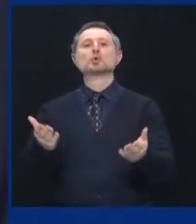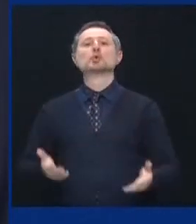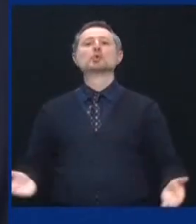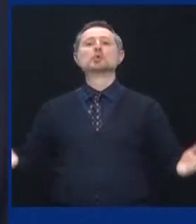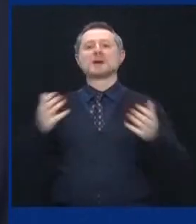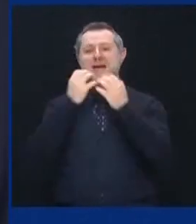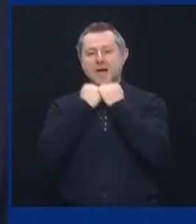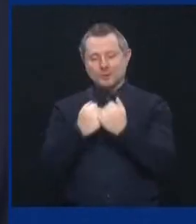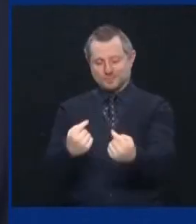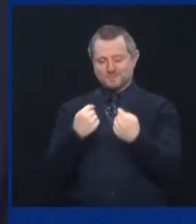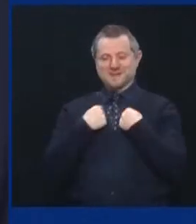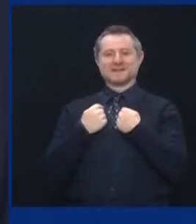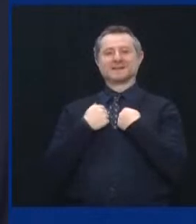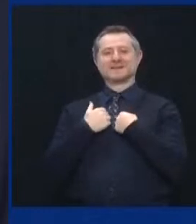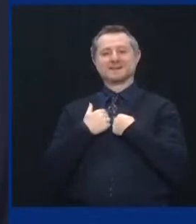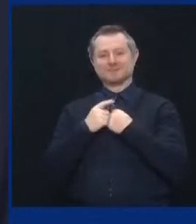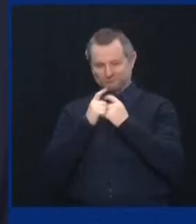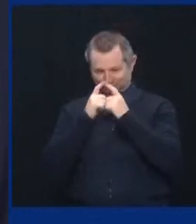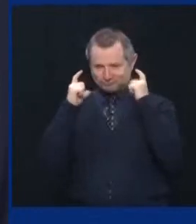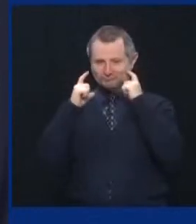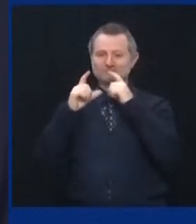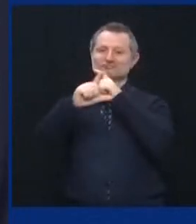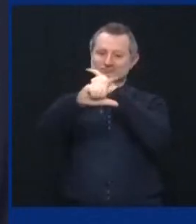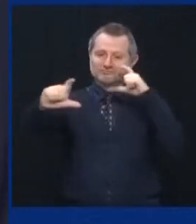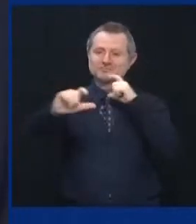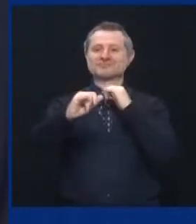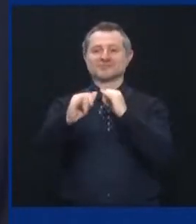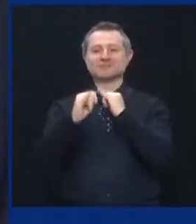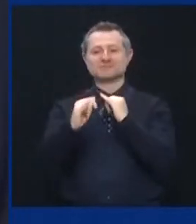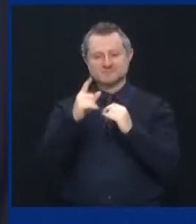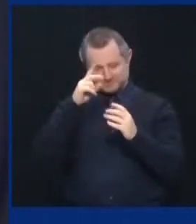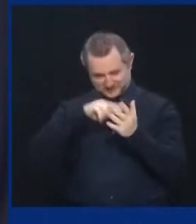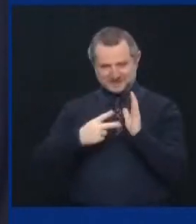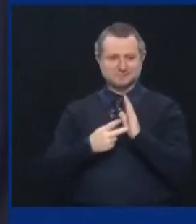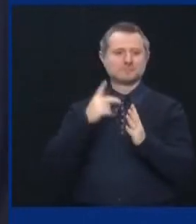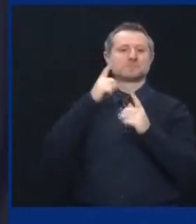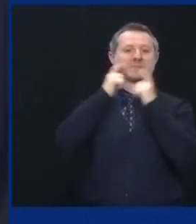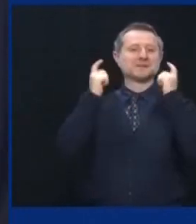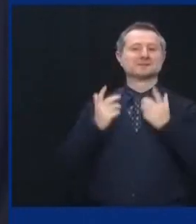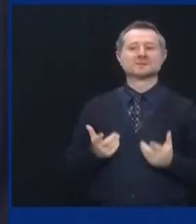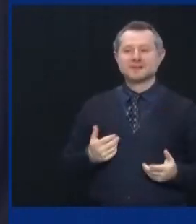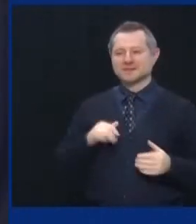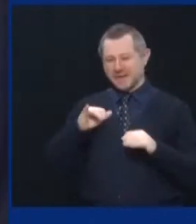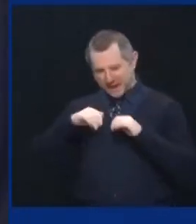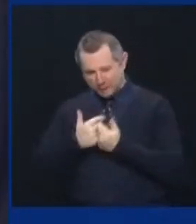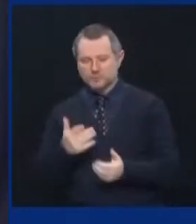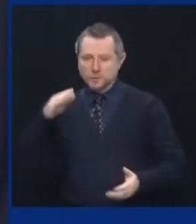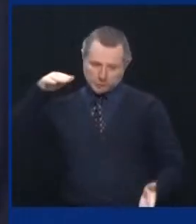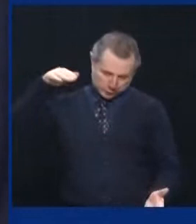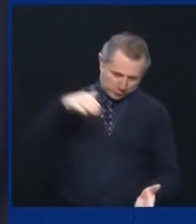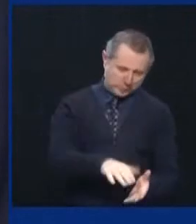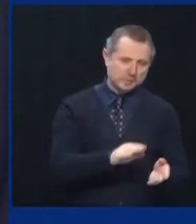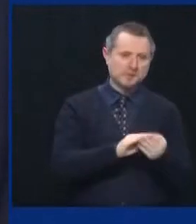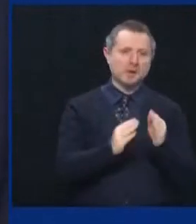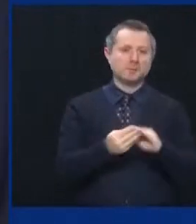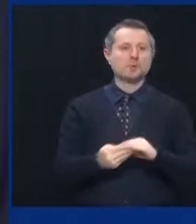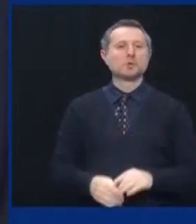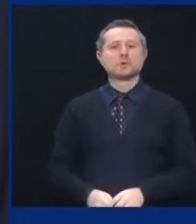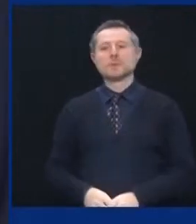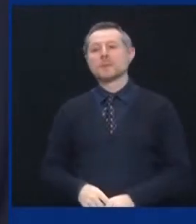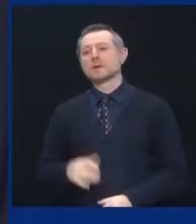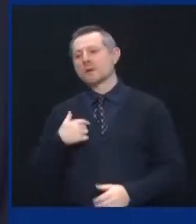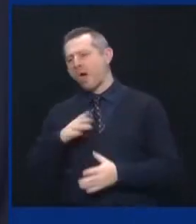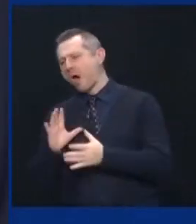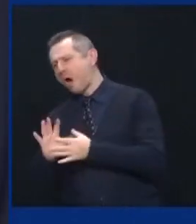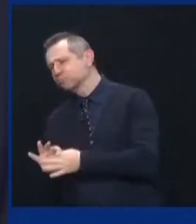about me. And that's what the masks say. That's how we brought down the infection rate. by being unified,